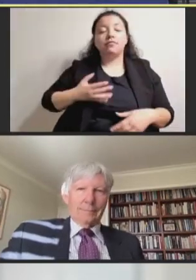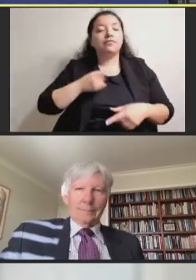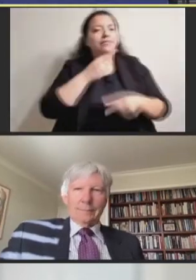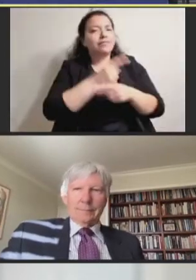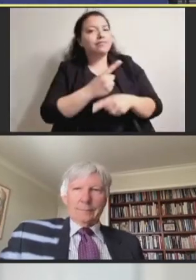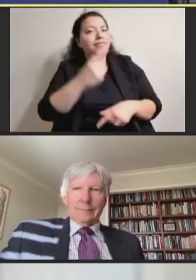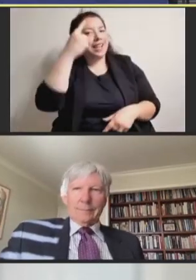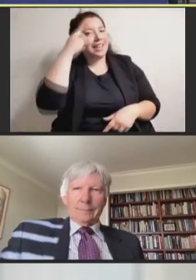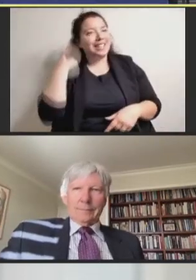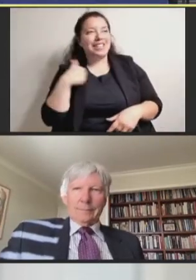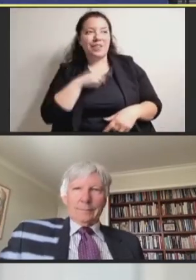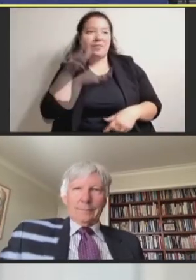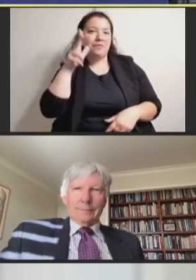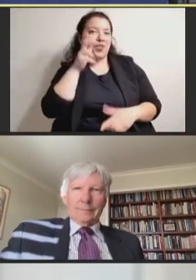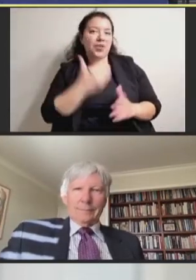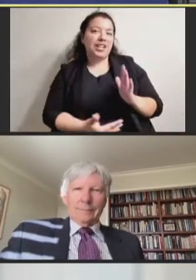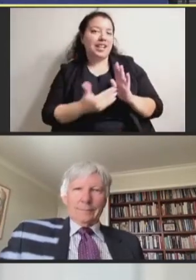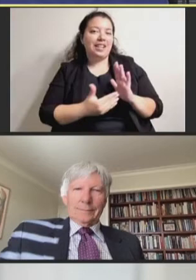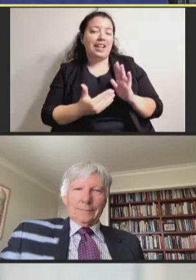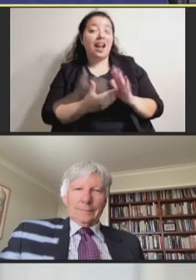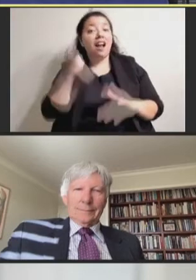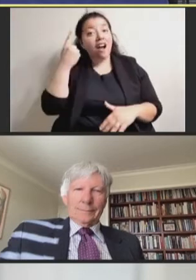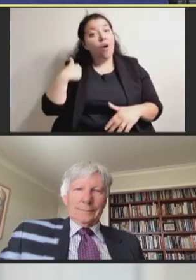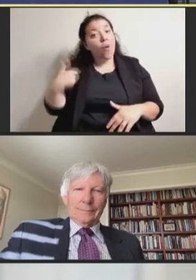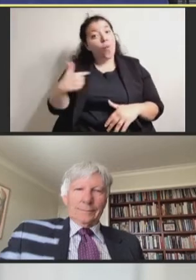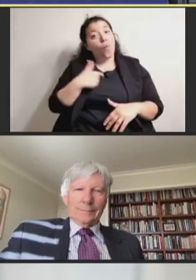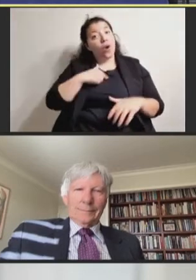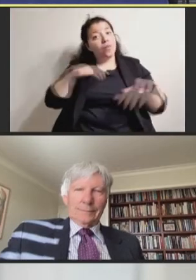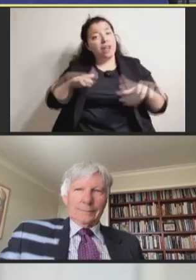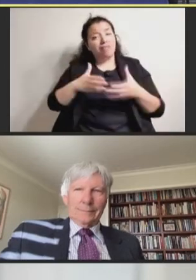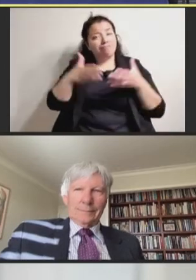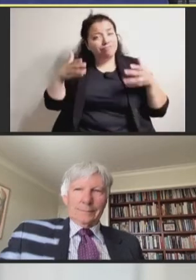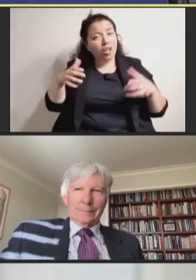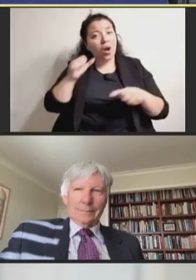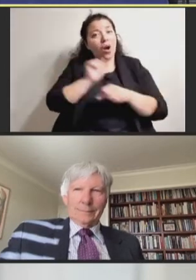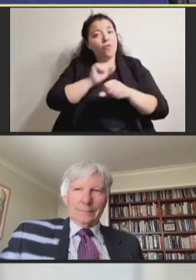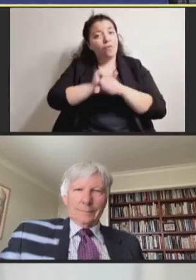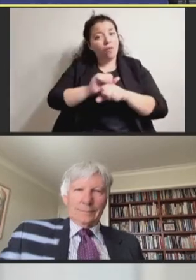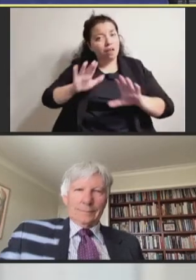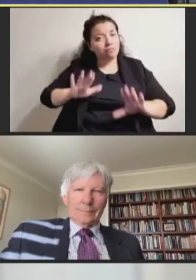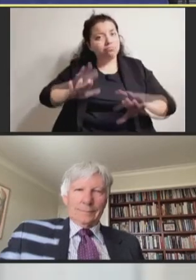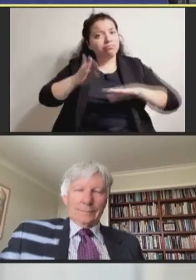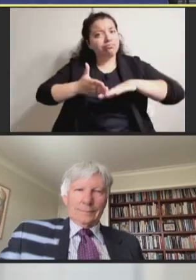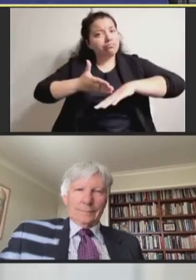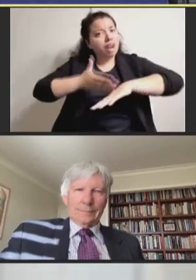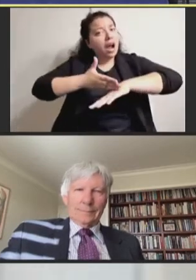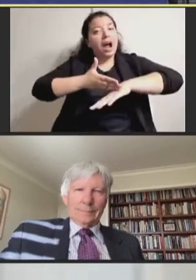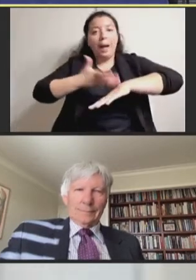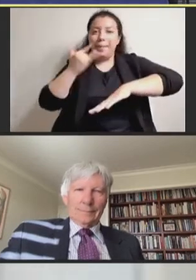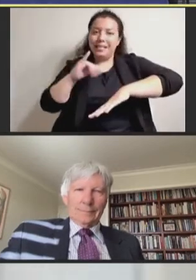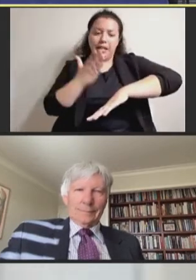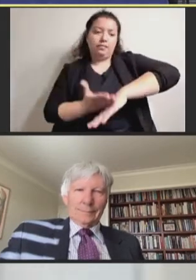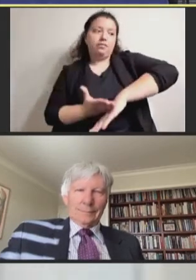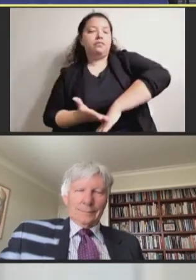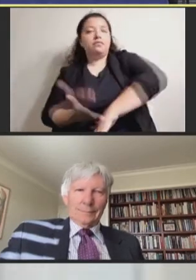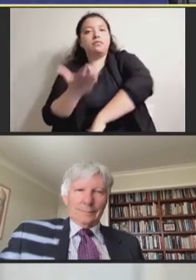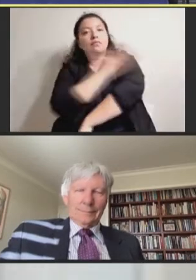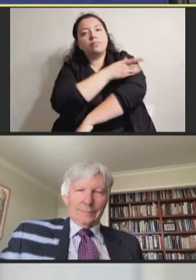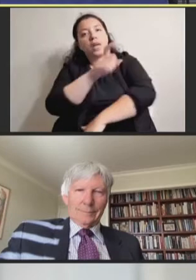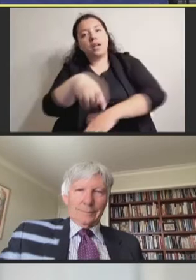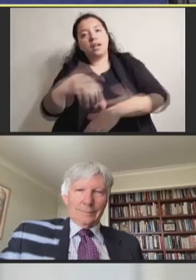long way, but we've got an awfully long way to go in answering questions around COVID-19